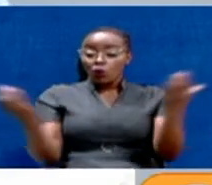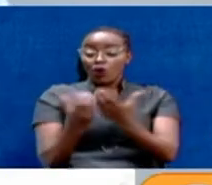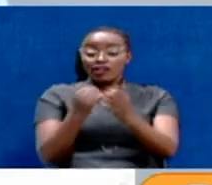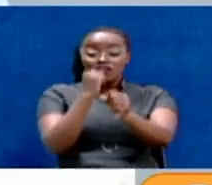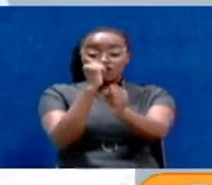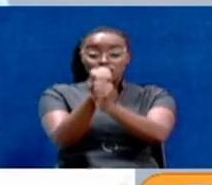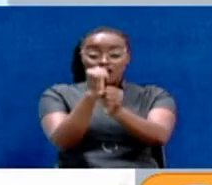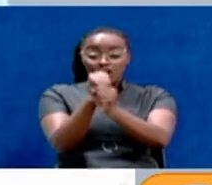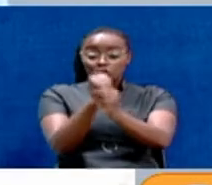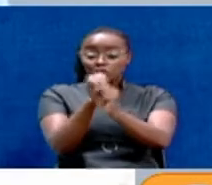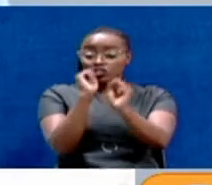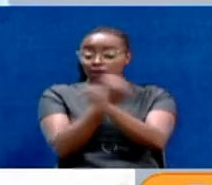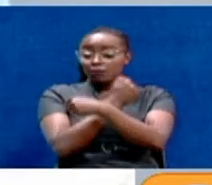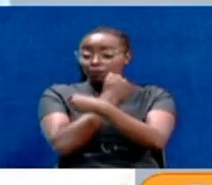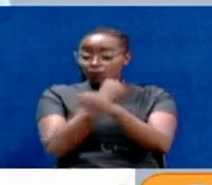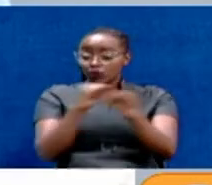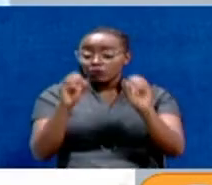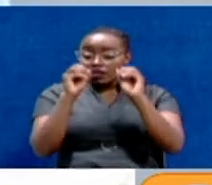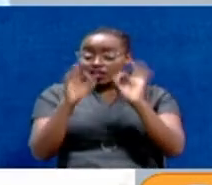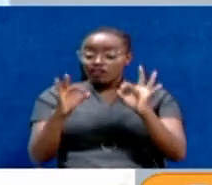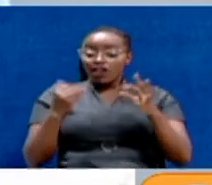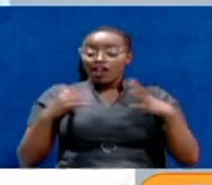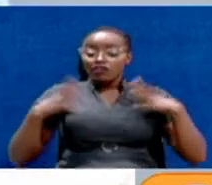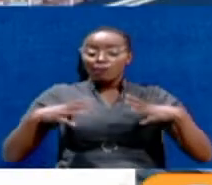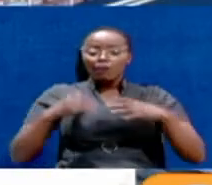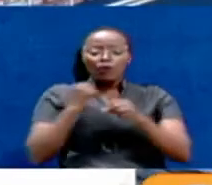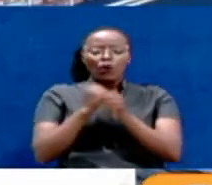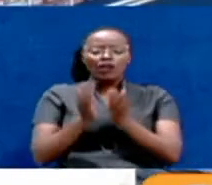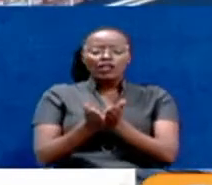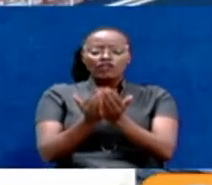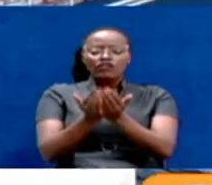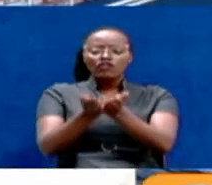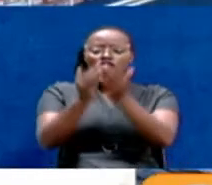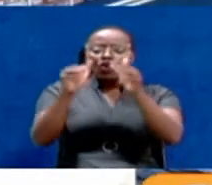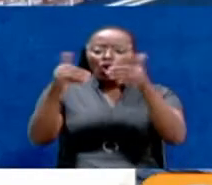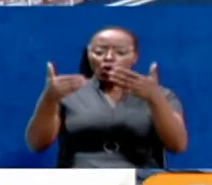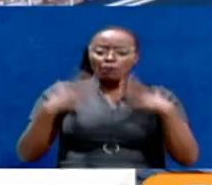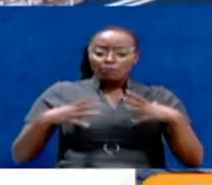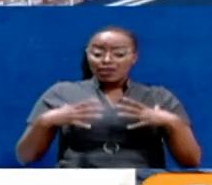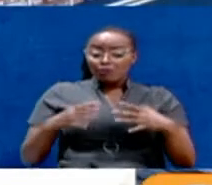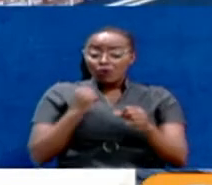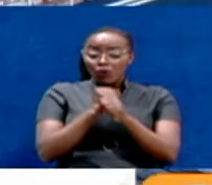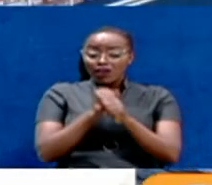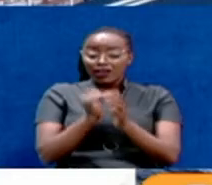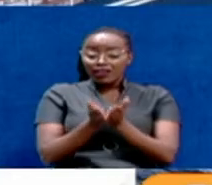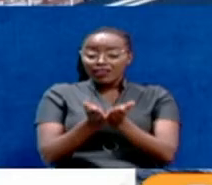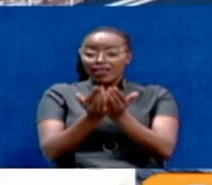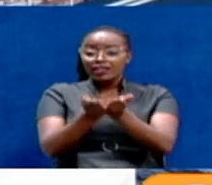not function without seafarers or without the efforts of seafarers.